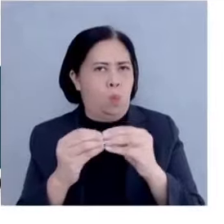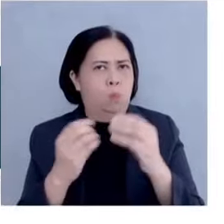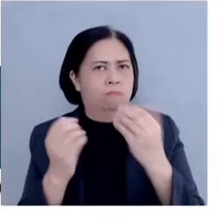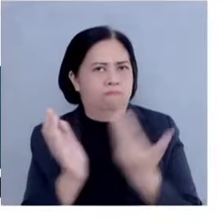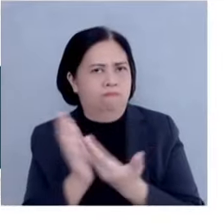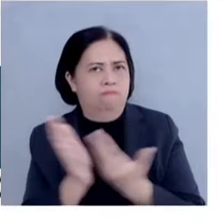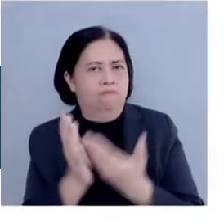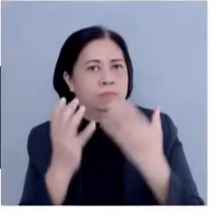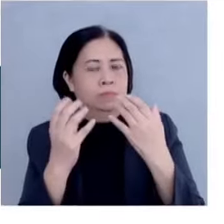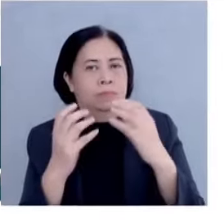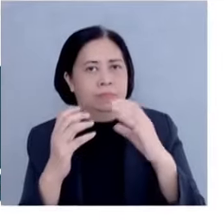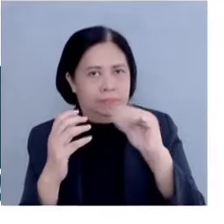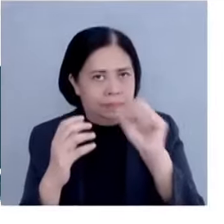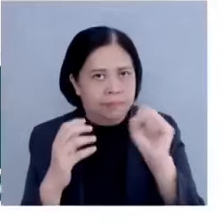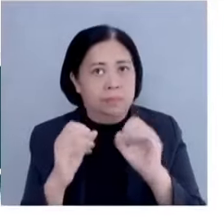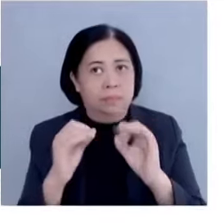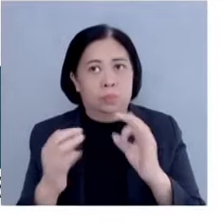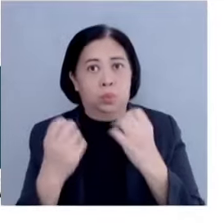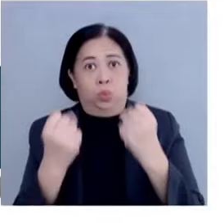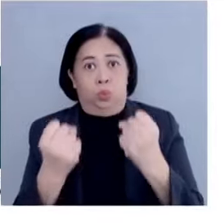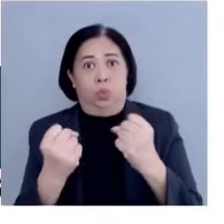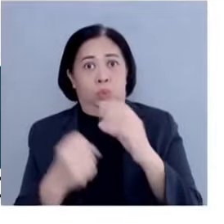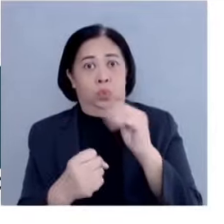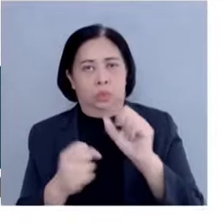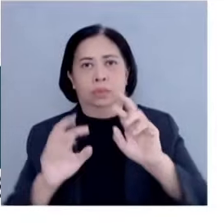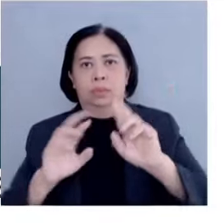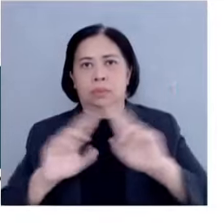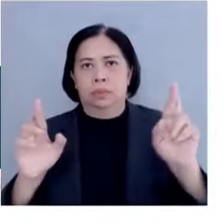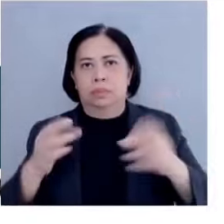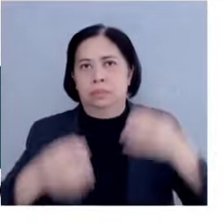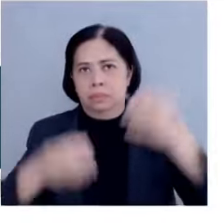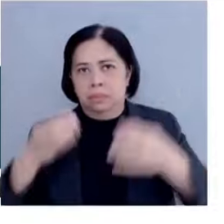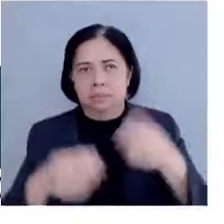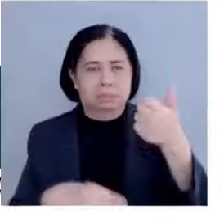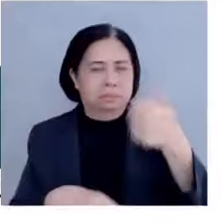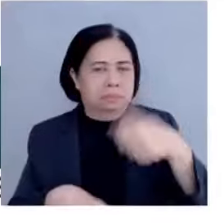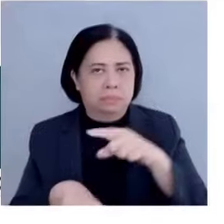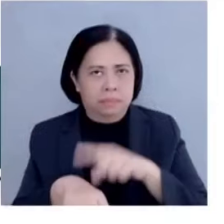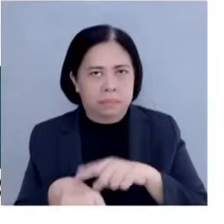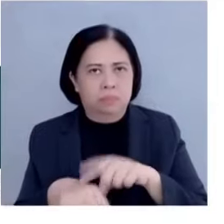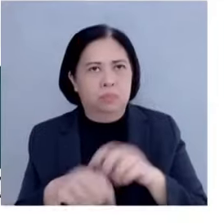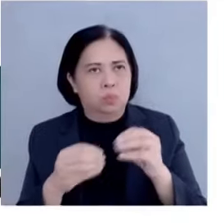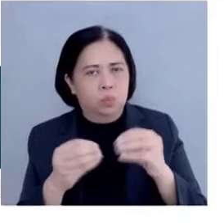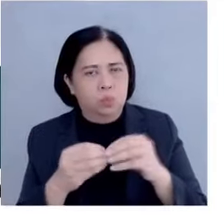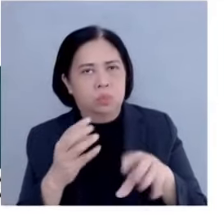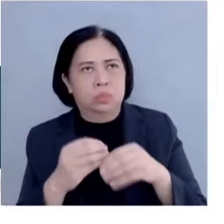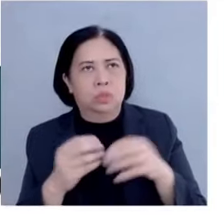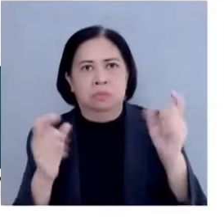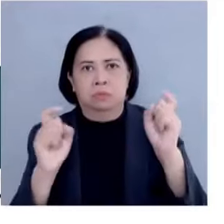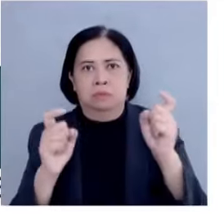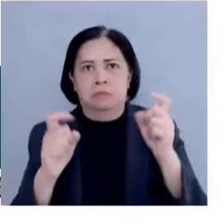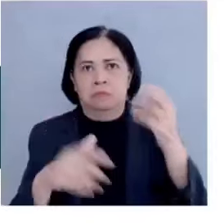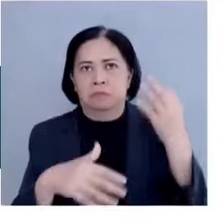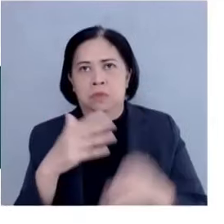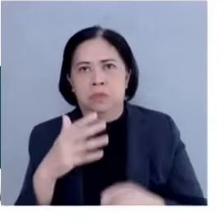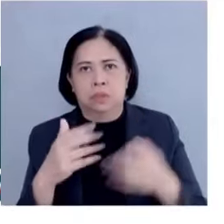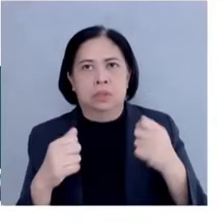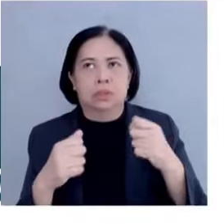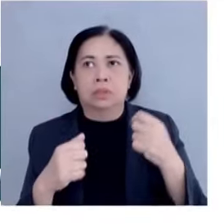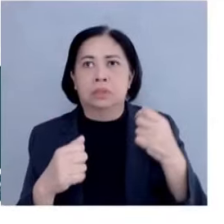strong built-up case will always be ready for trial anytime, and that we can finish the trial within a record time.